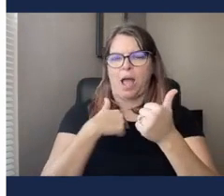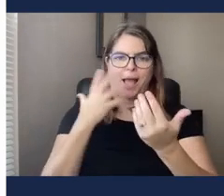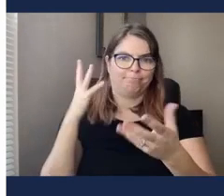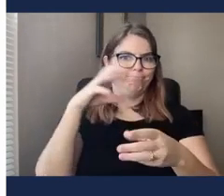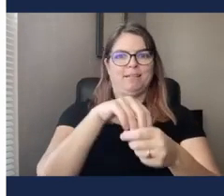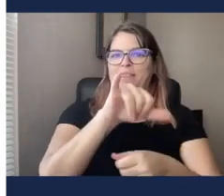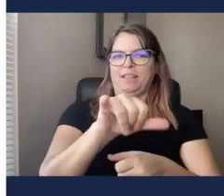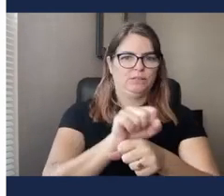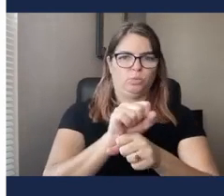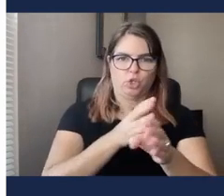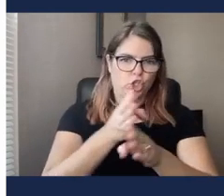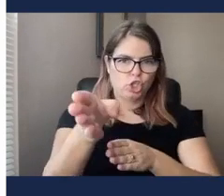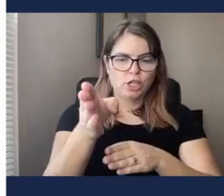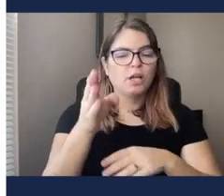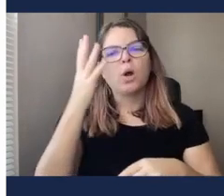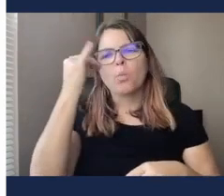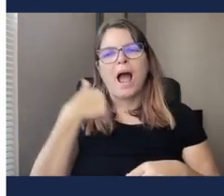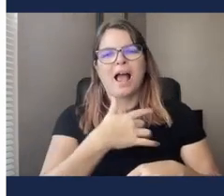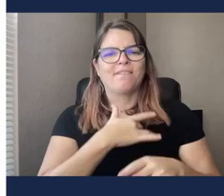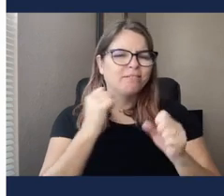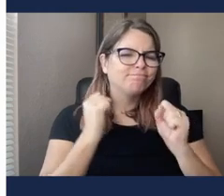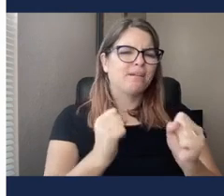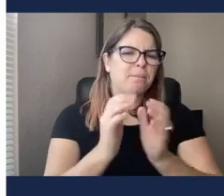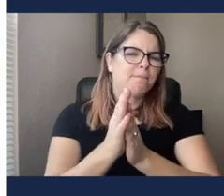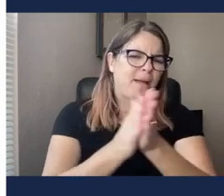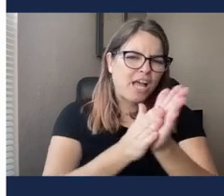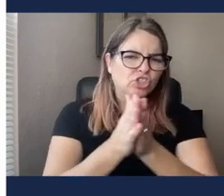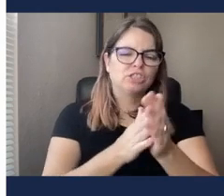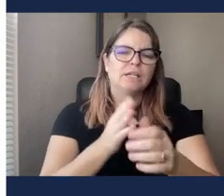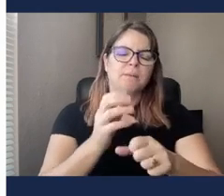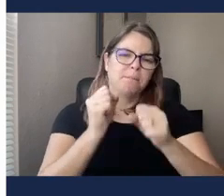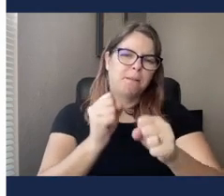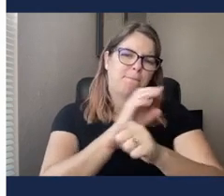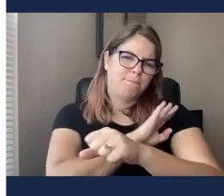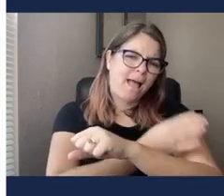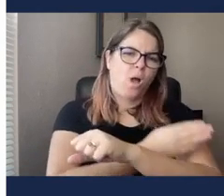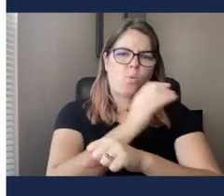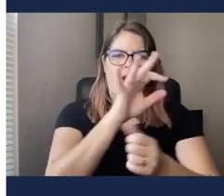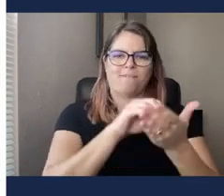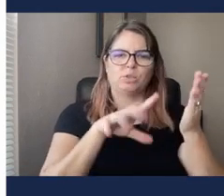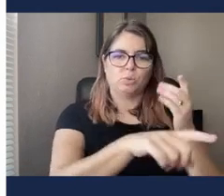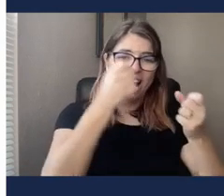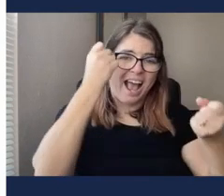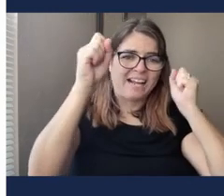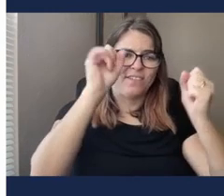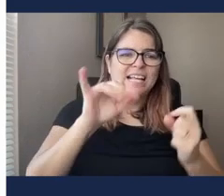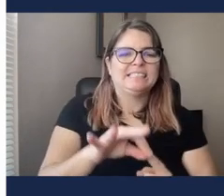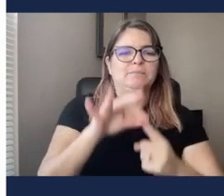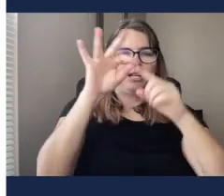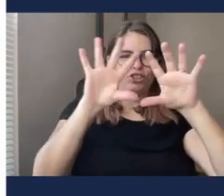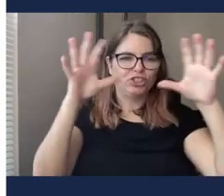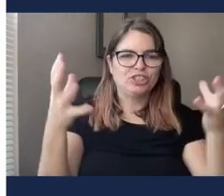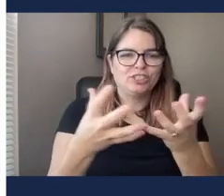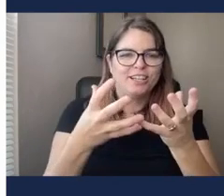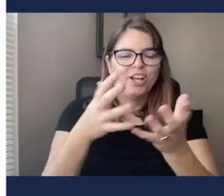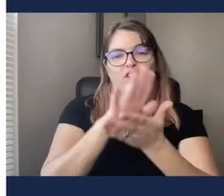I believe so passionately in the power of student activists and in the special thing that is a college campus. So can we go to the